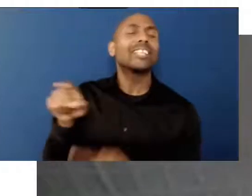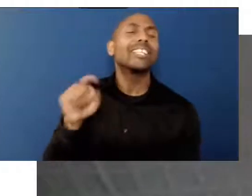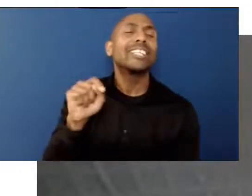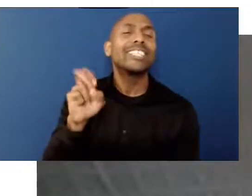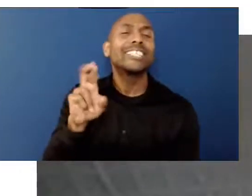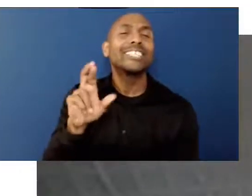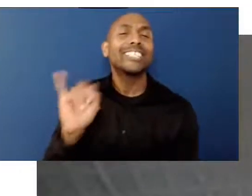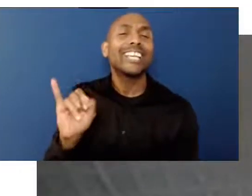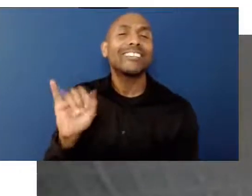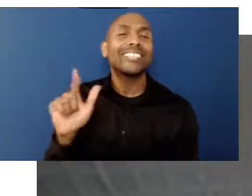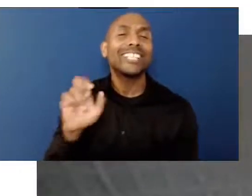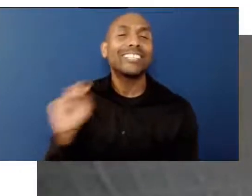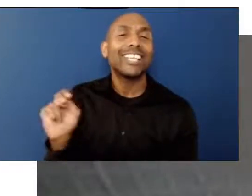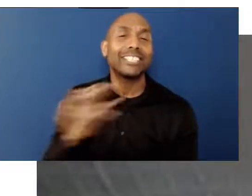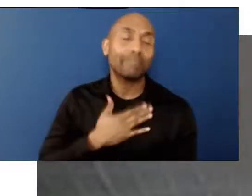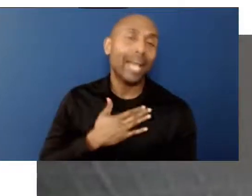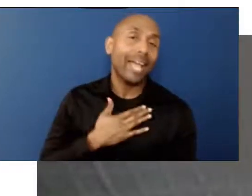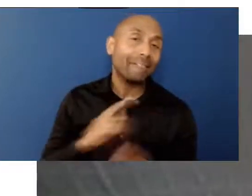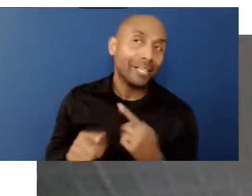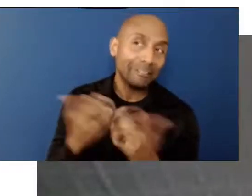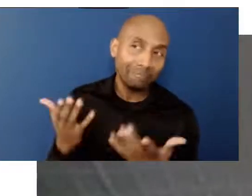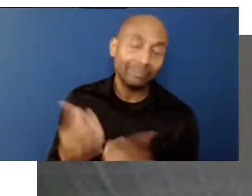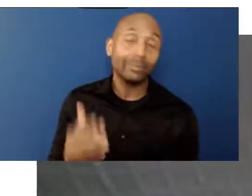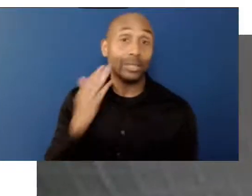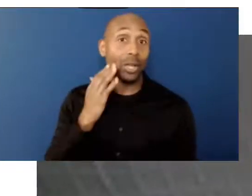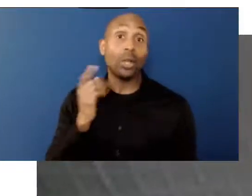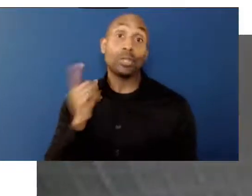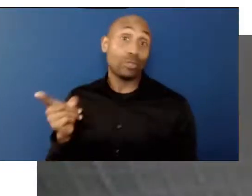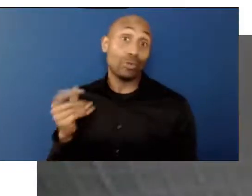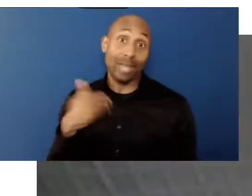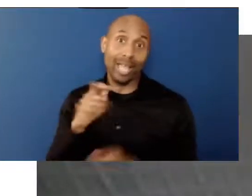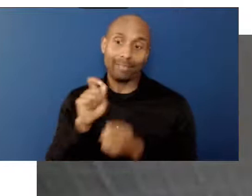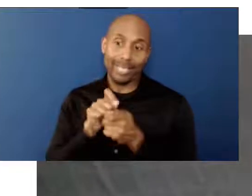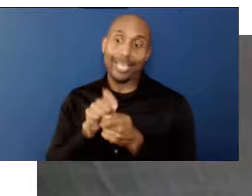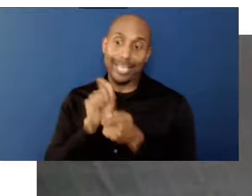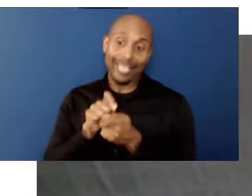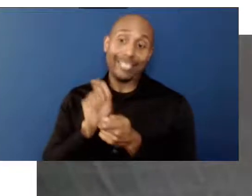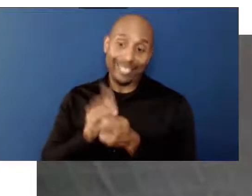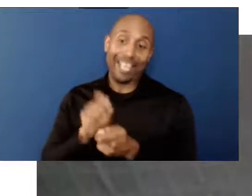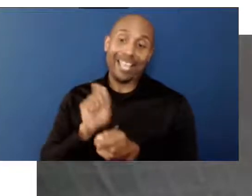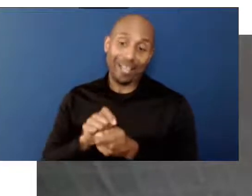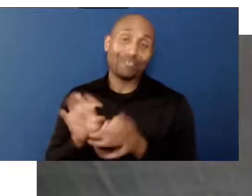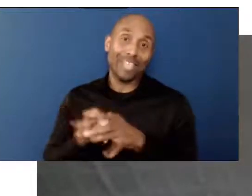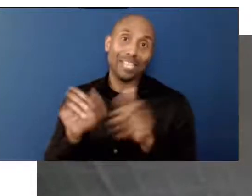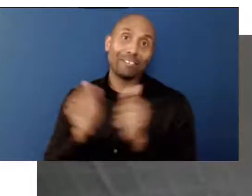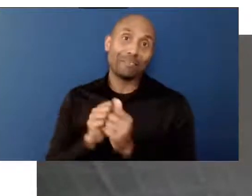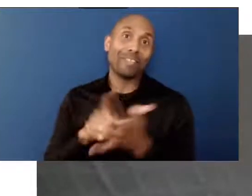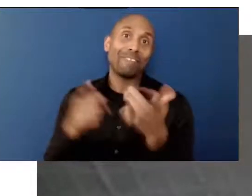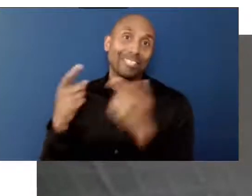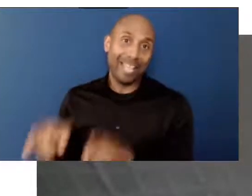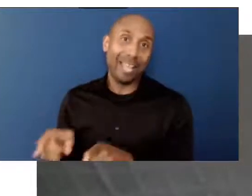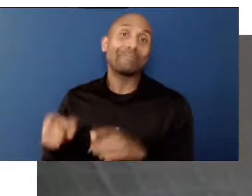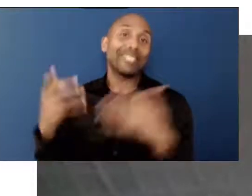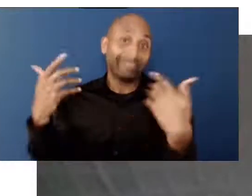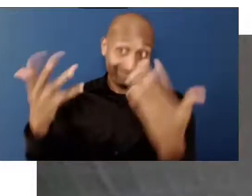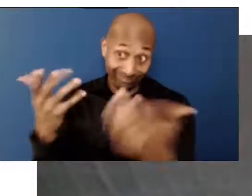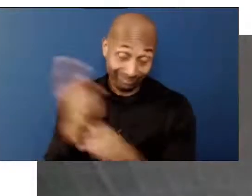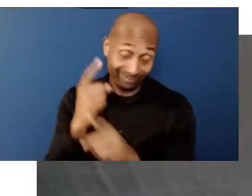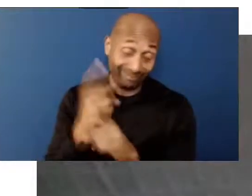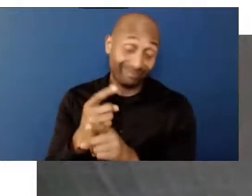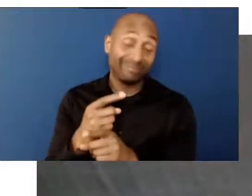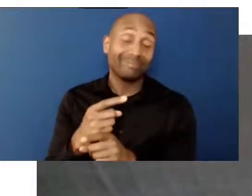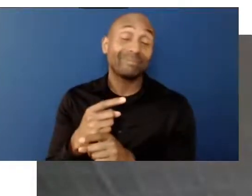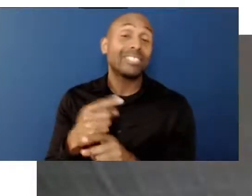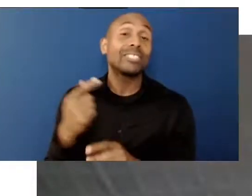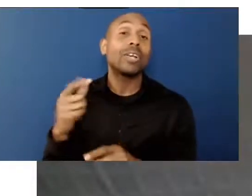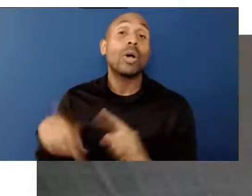know that you are the girl with the details when it comes to what's happening, what's going on, when can we expect change